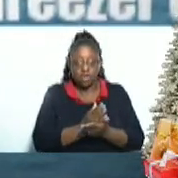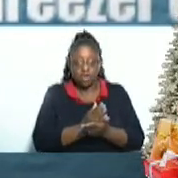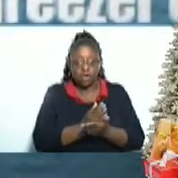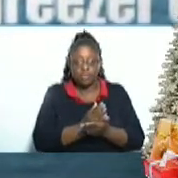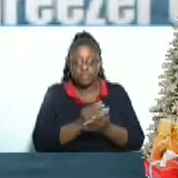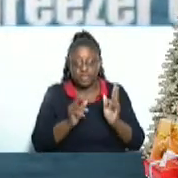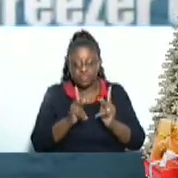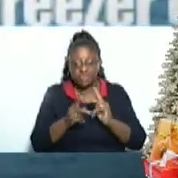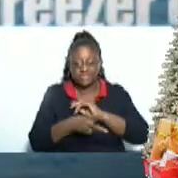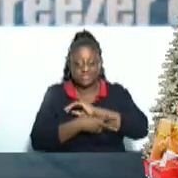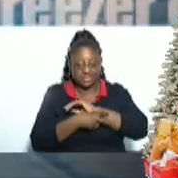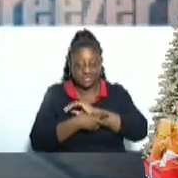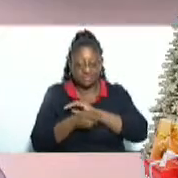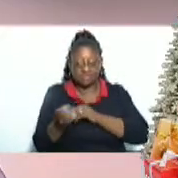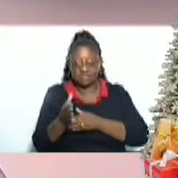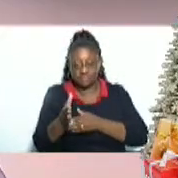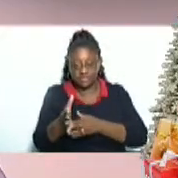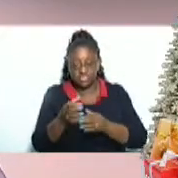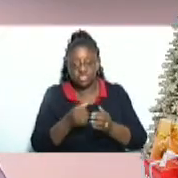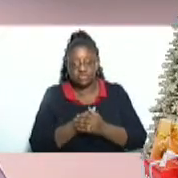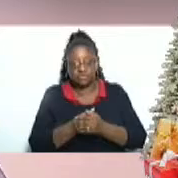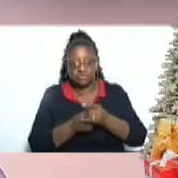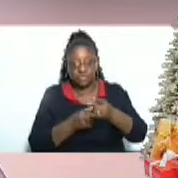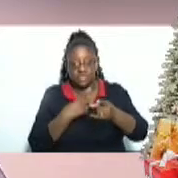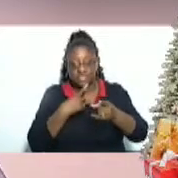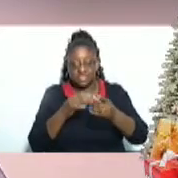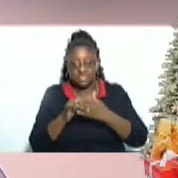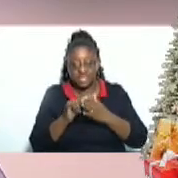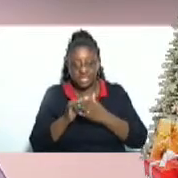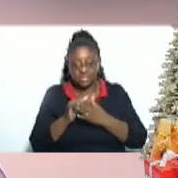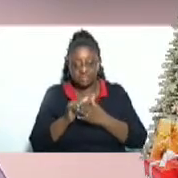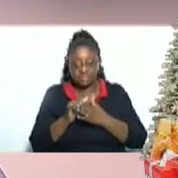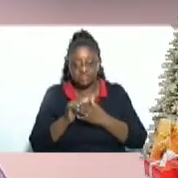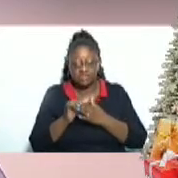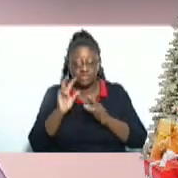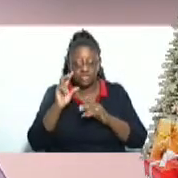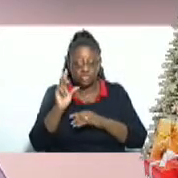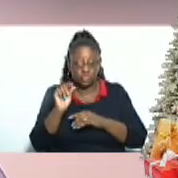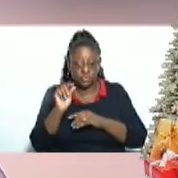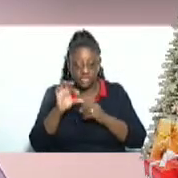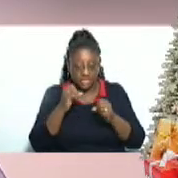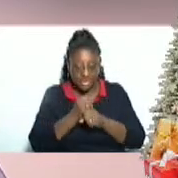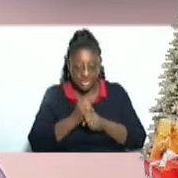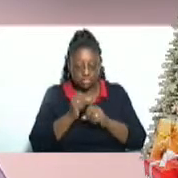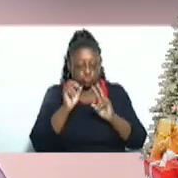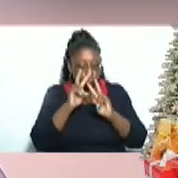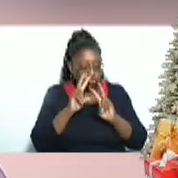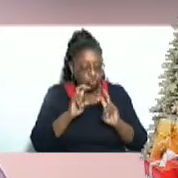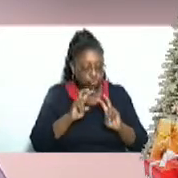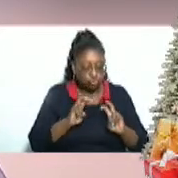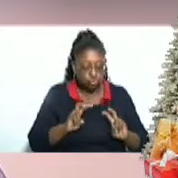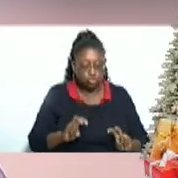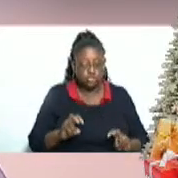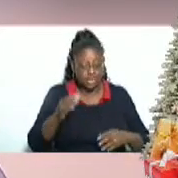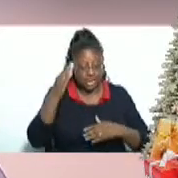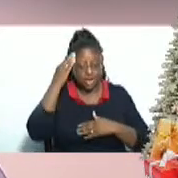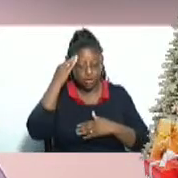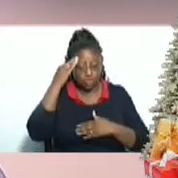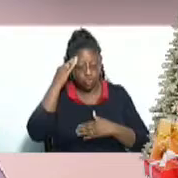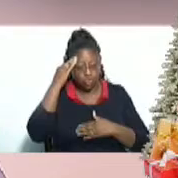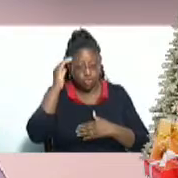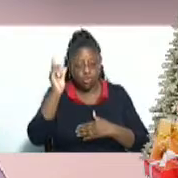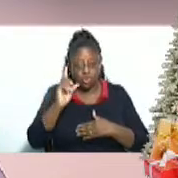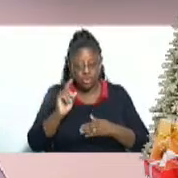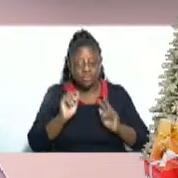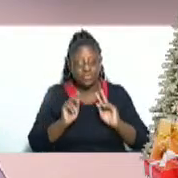seas. We would have done extensive research covering some 20 years, and I'm keenly aware of where the